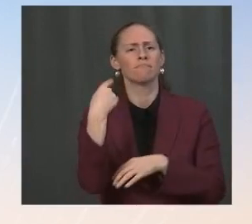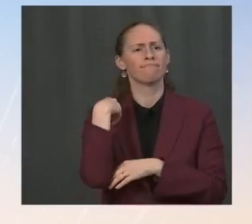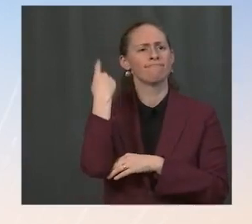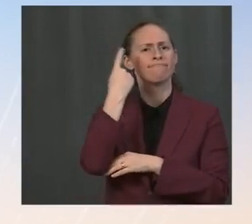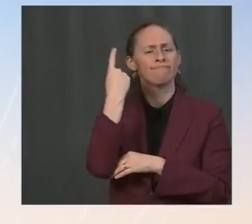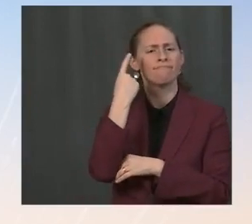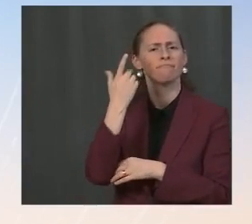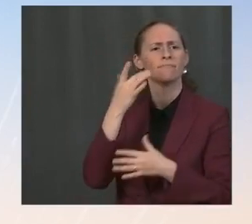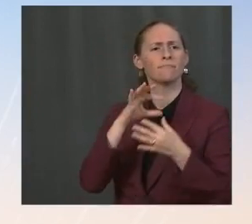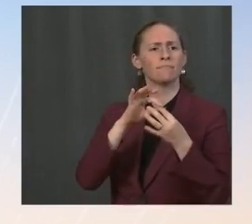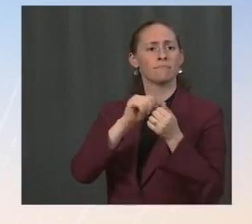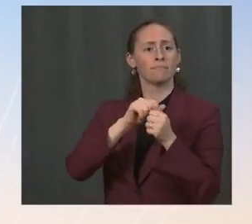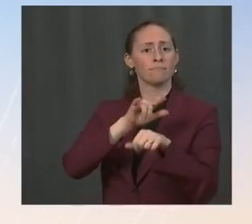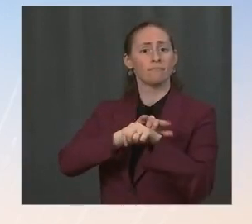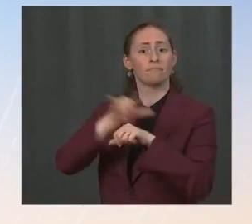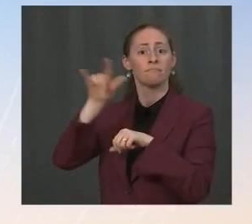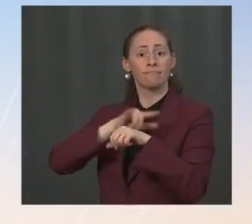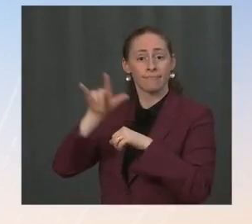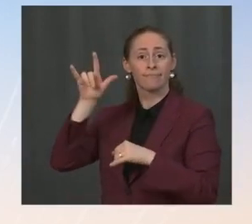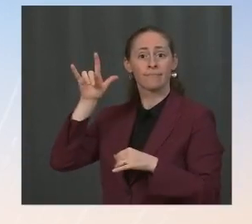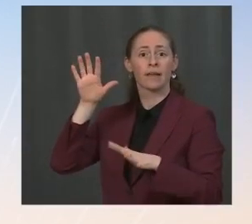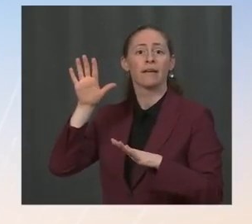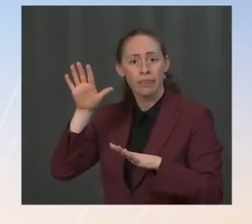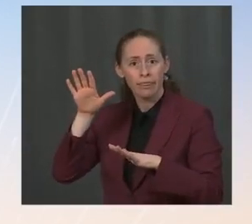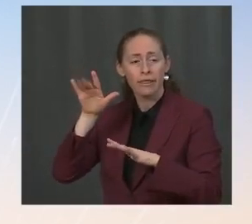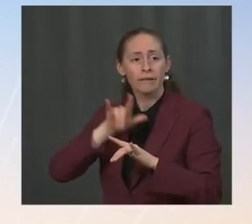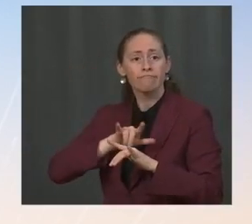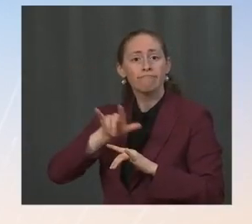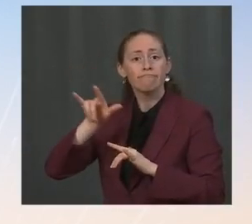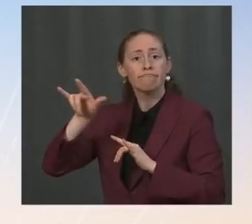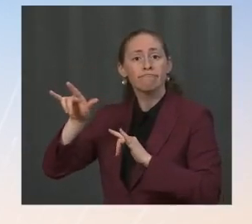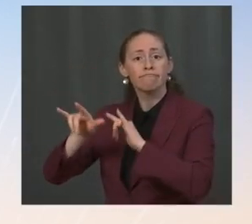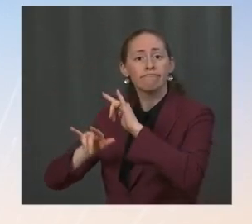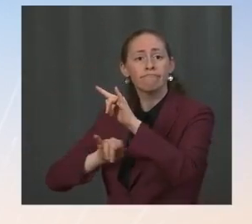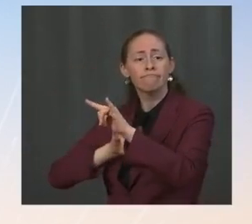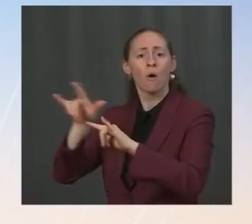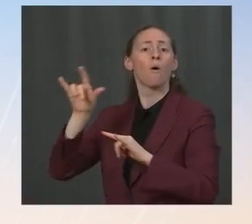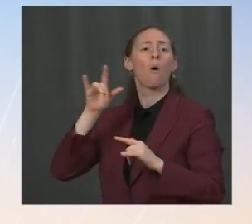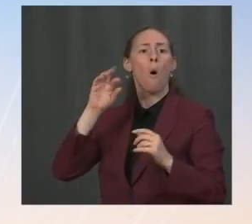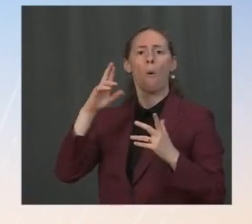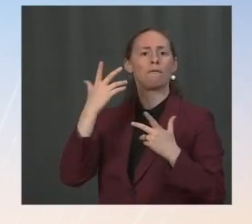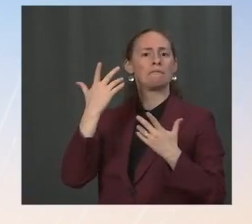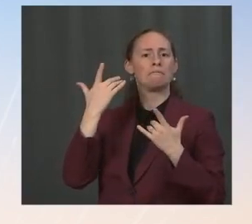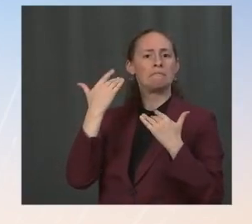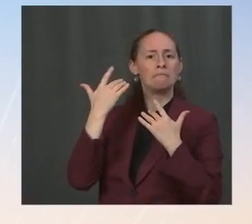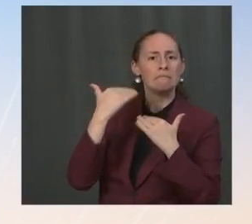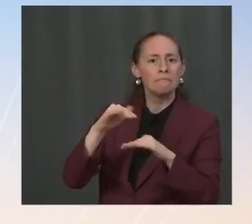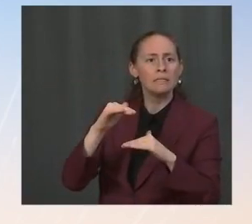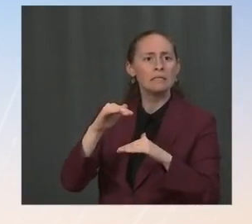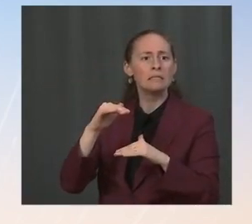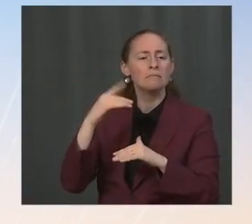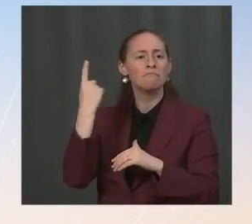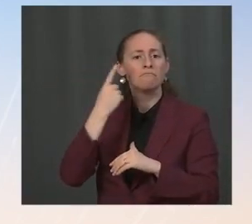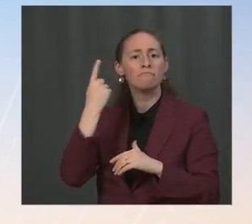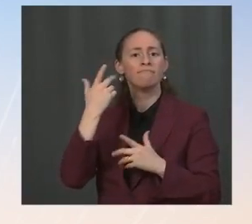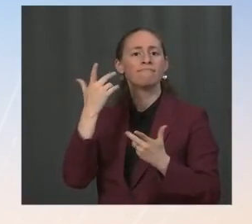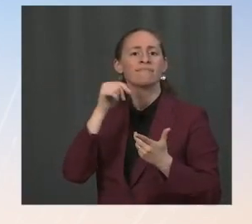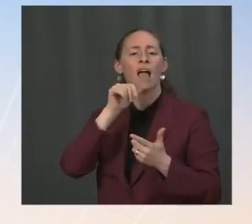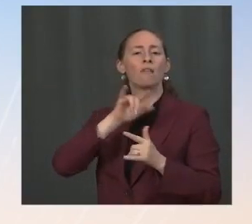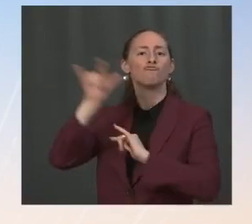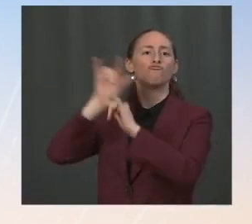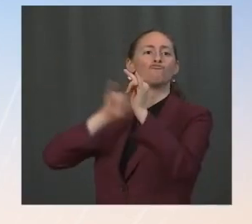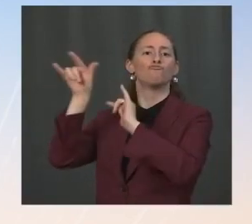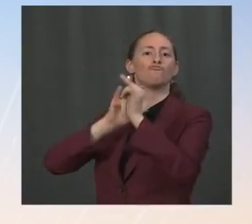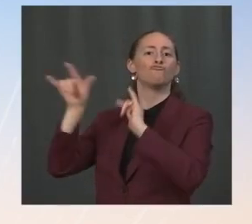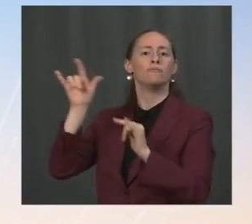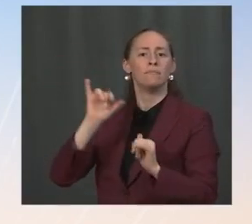this restrict bandwidth that you thought you would have for the next 5 days to get people out? Are fewer Americans and Afghan allies, SIVs,